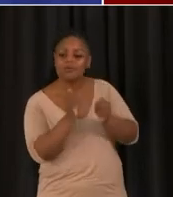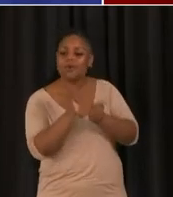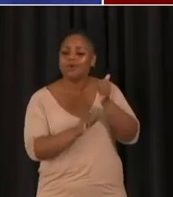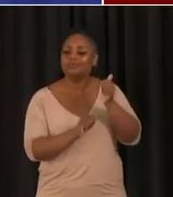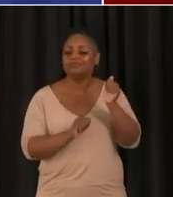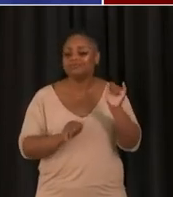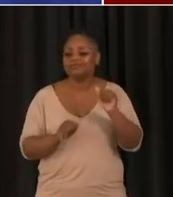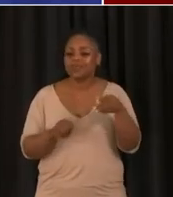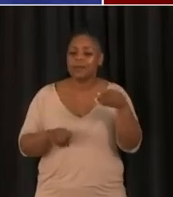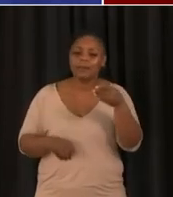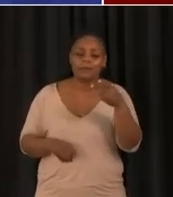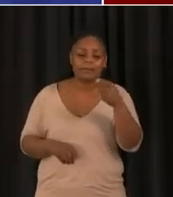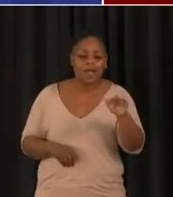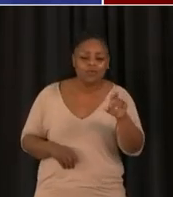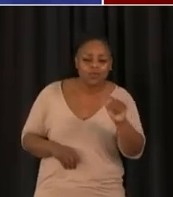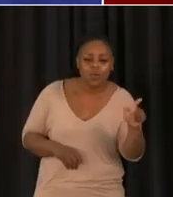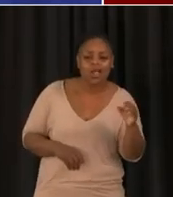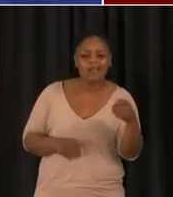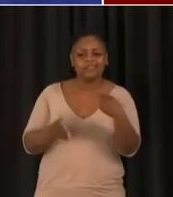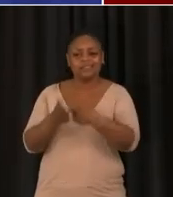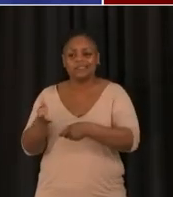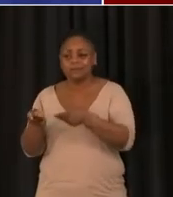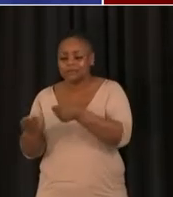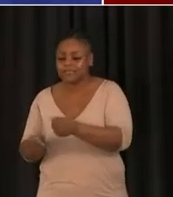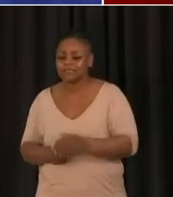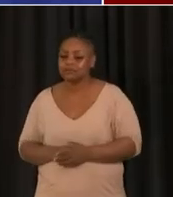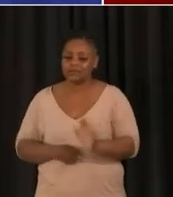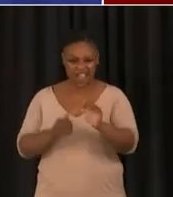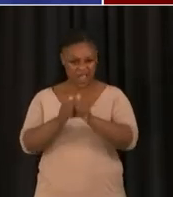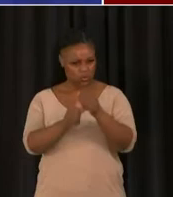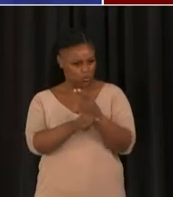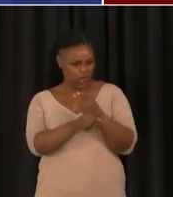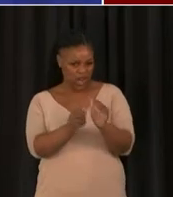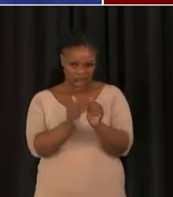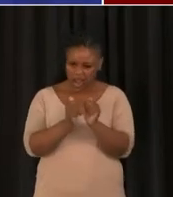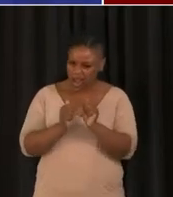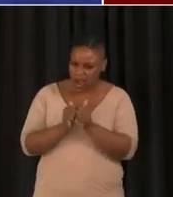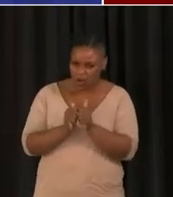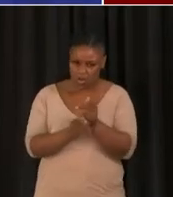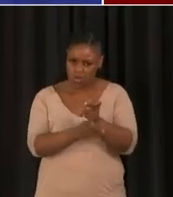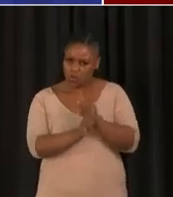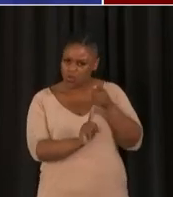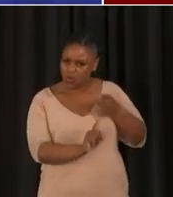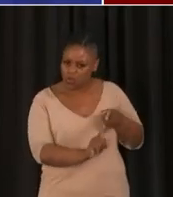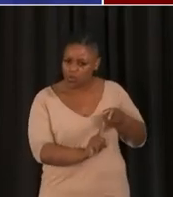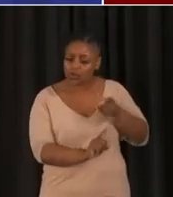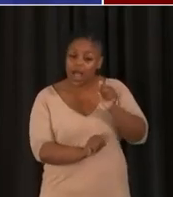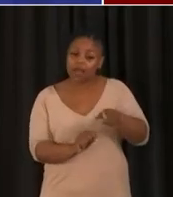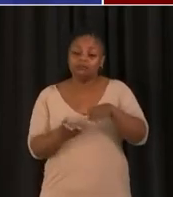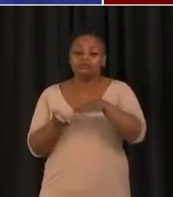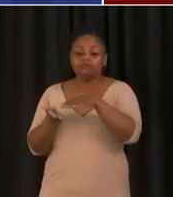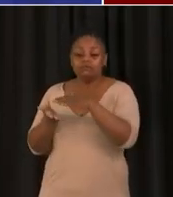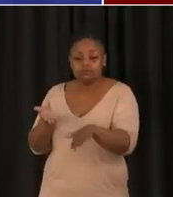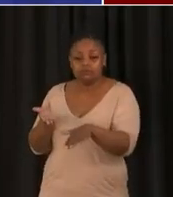week was another program called PPP. So we talked about the free